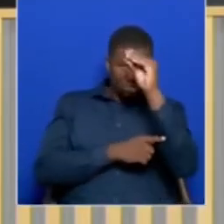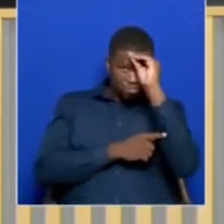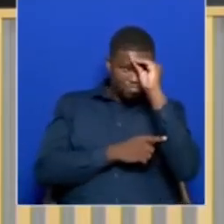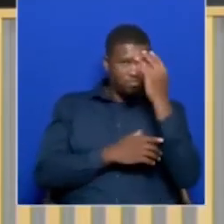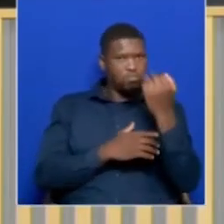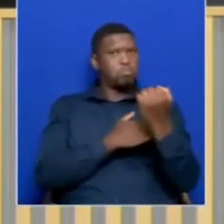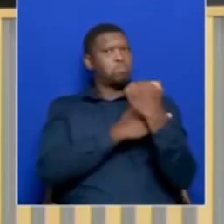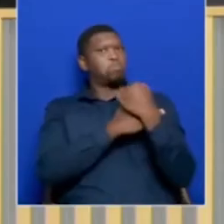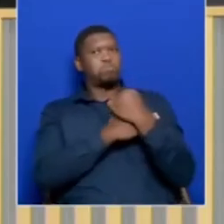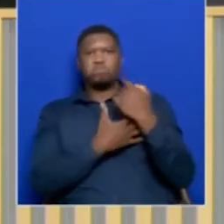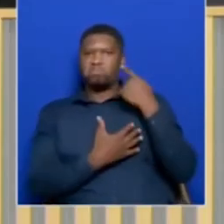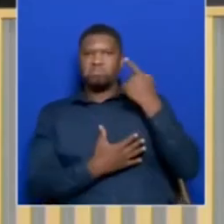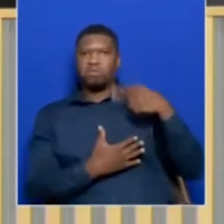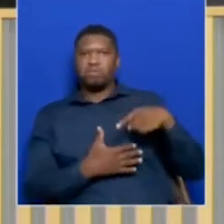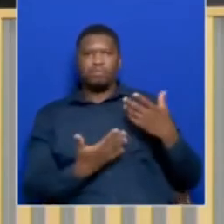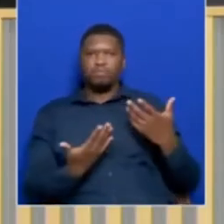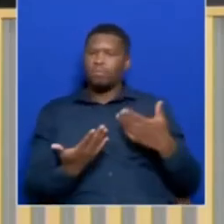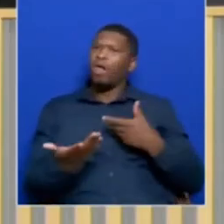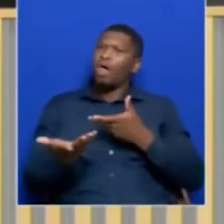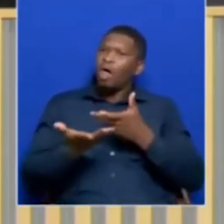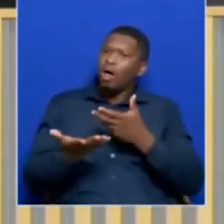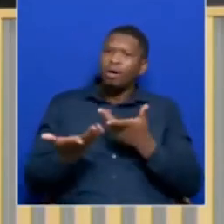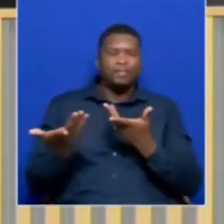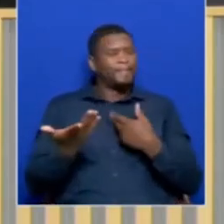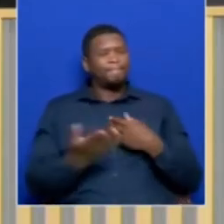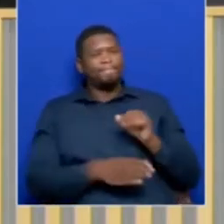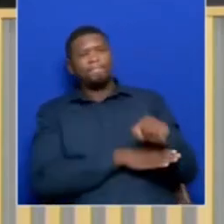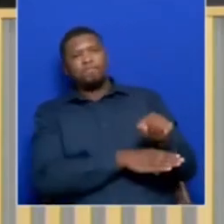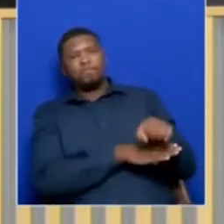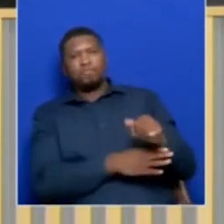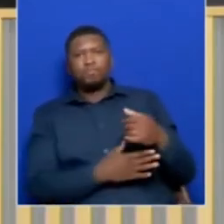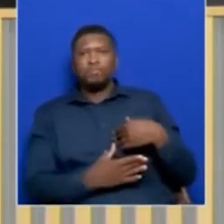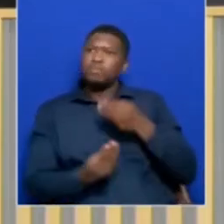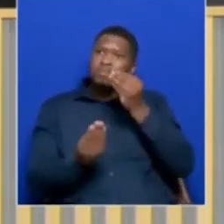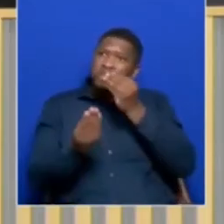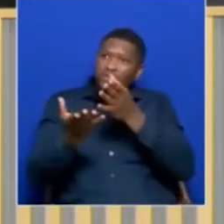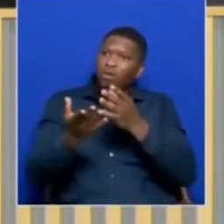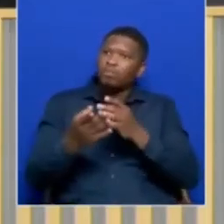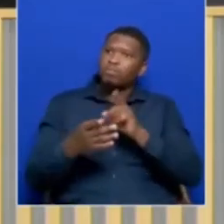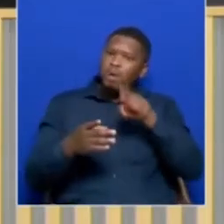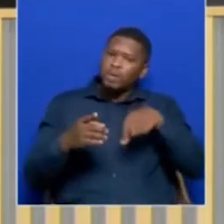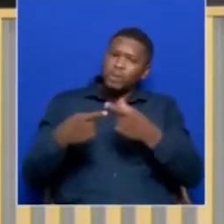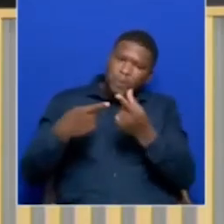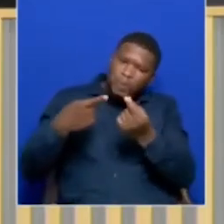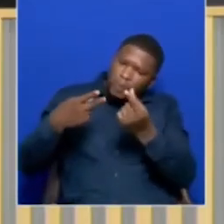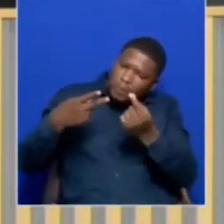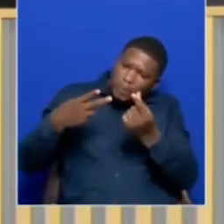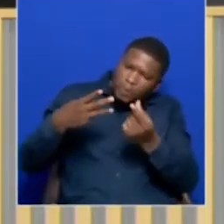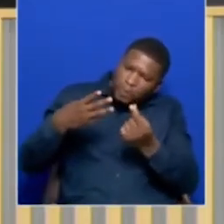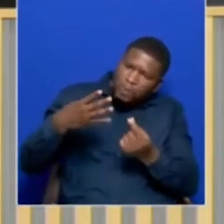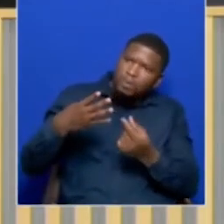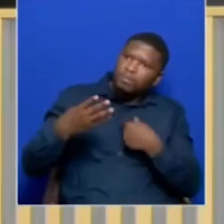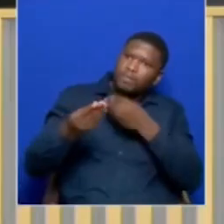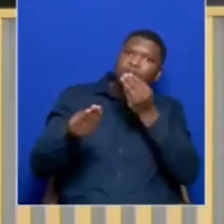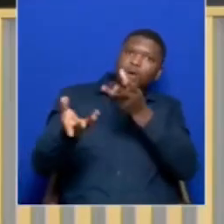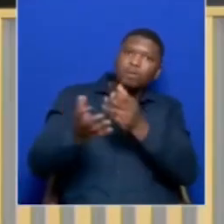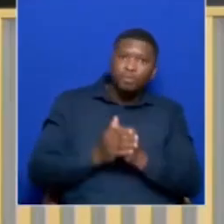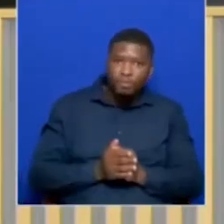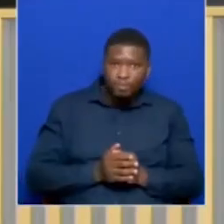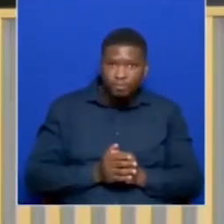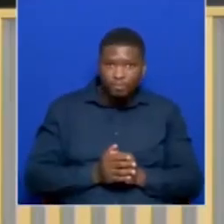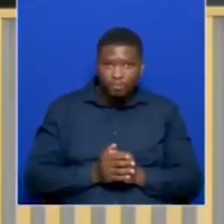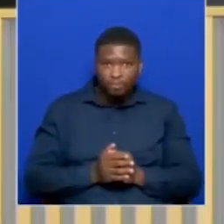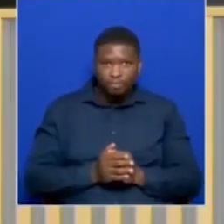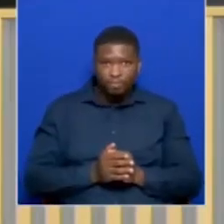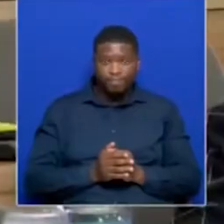Even after I gave them steps that we can take. So Minister further asked me